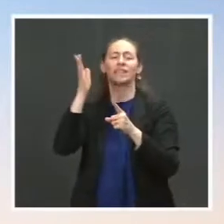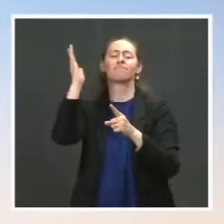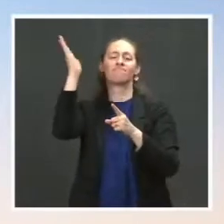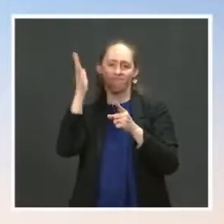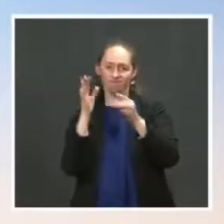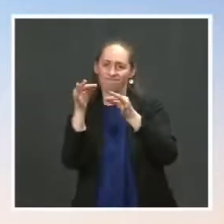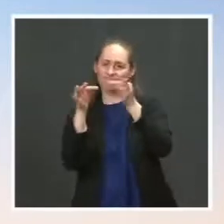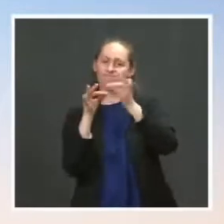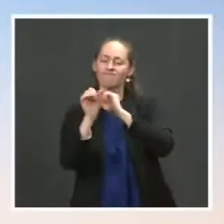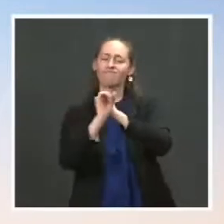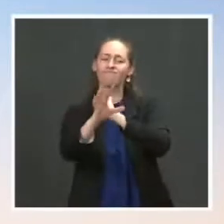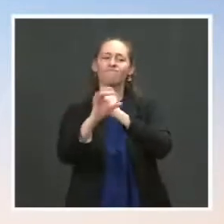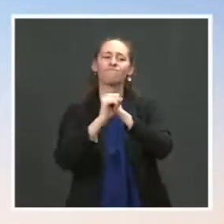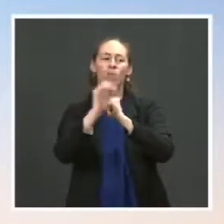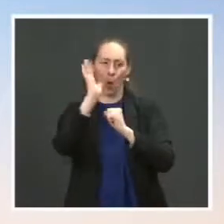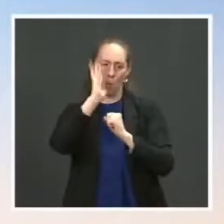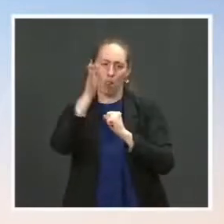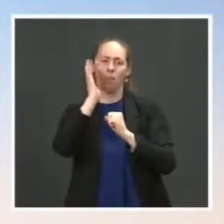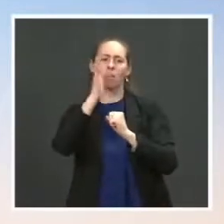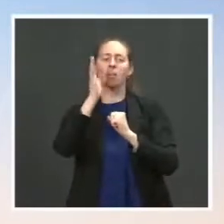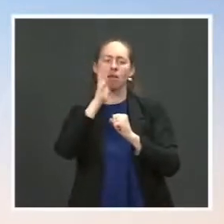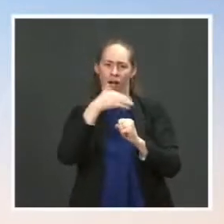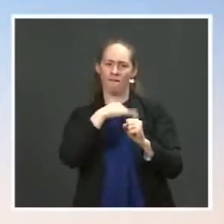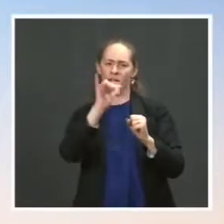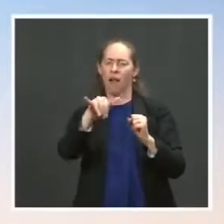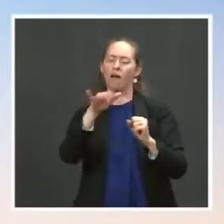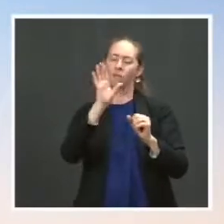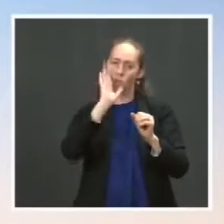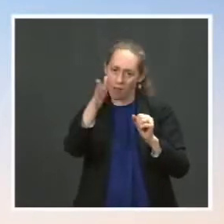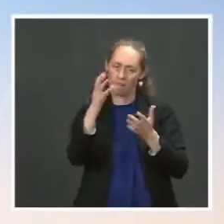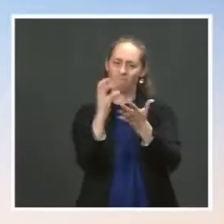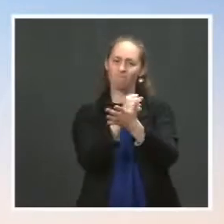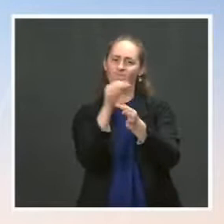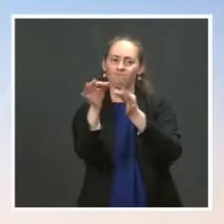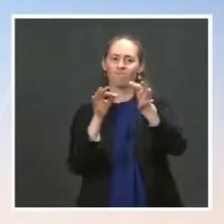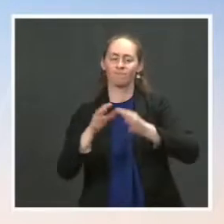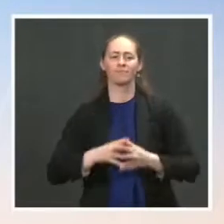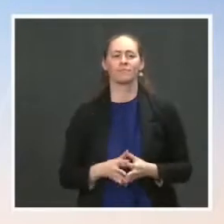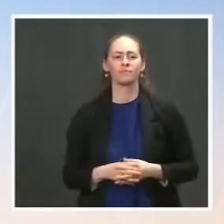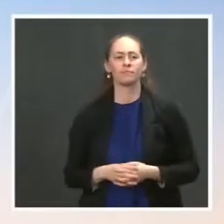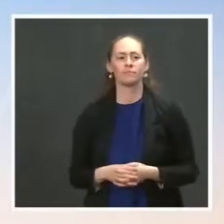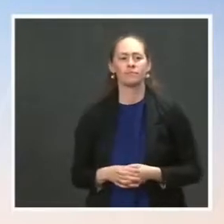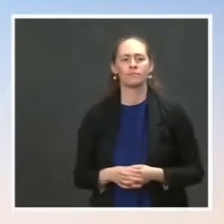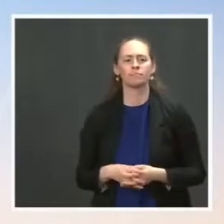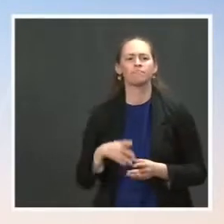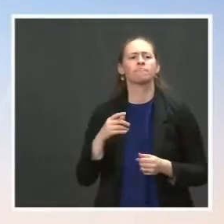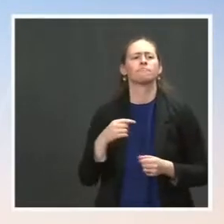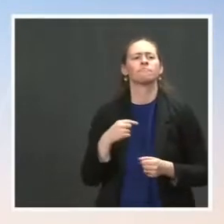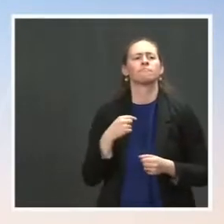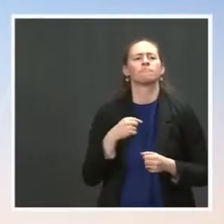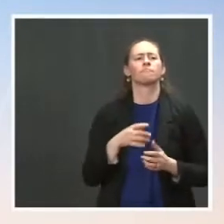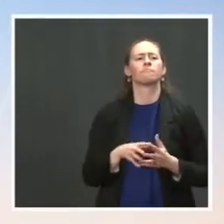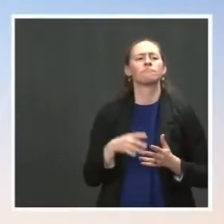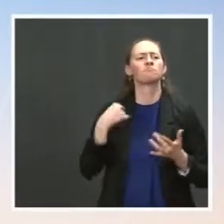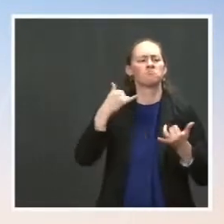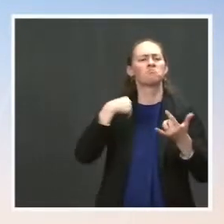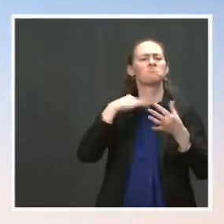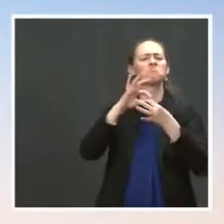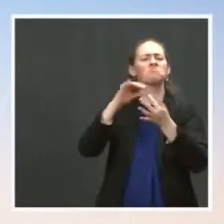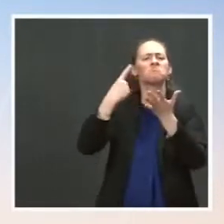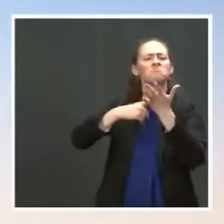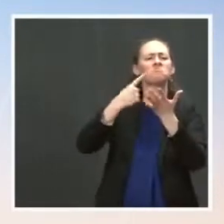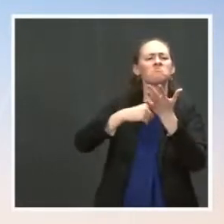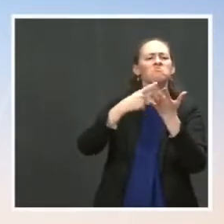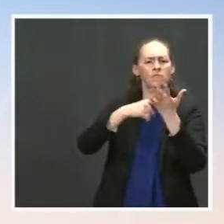for that opportunity. Go ahead, Patsy. Thank you. Jen, my question is about U.S. global response to the pandemic. Mm-hmm. Now, we know